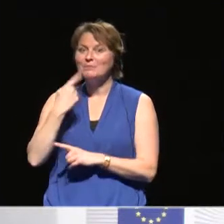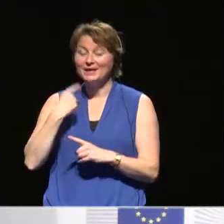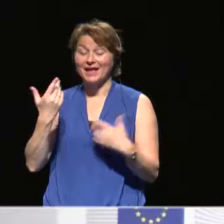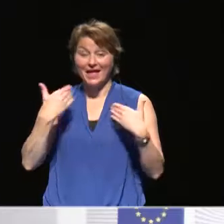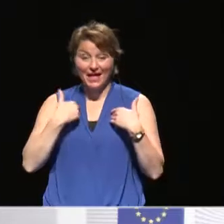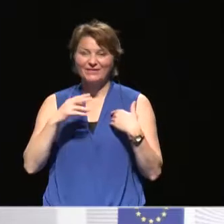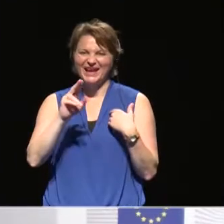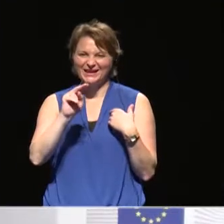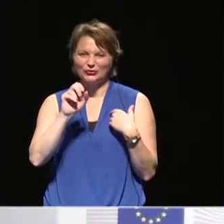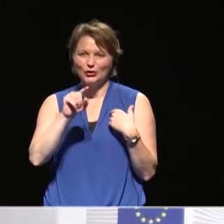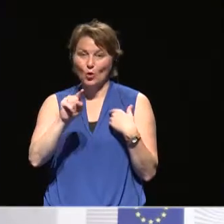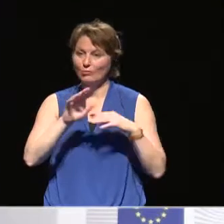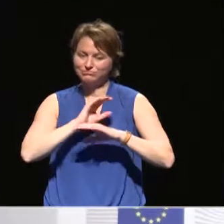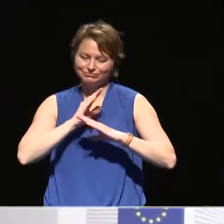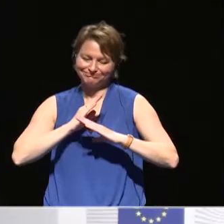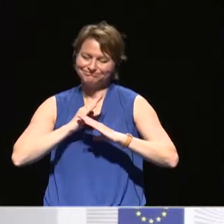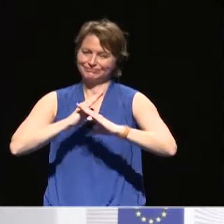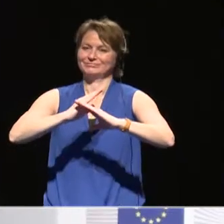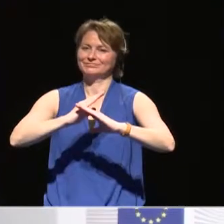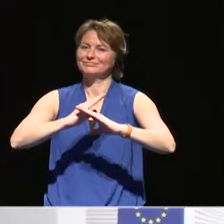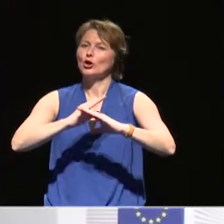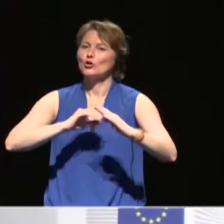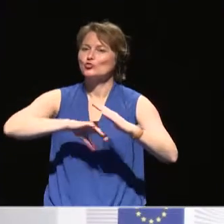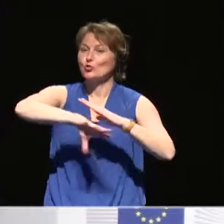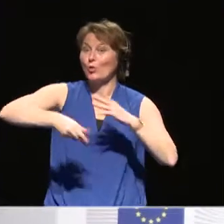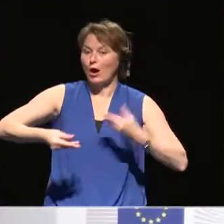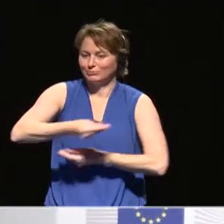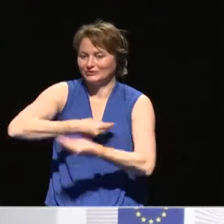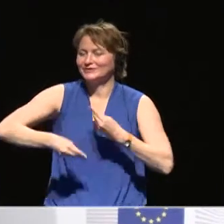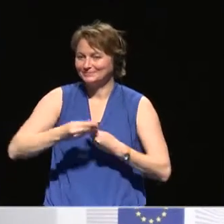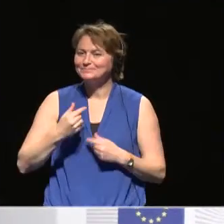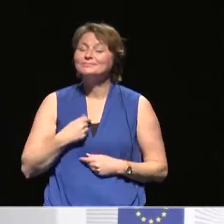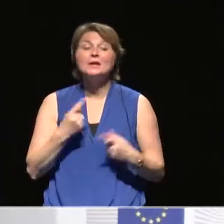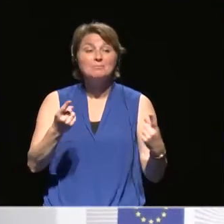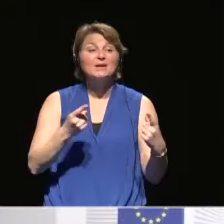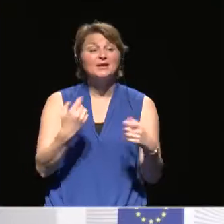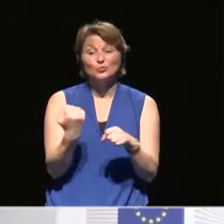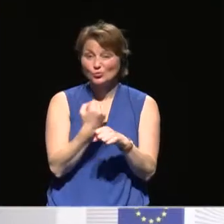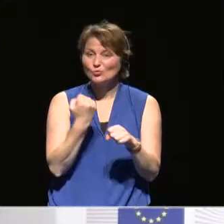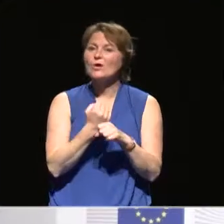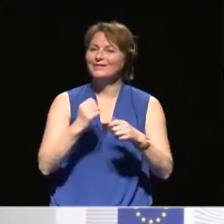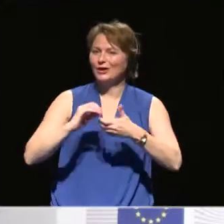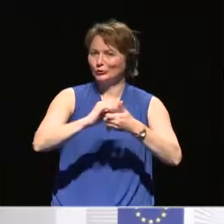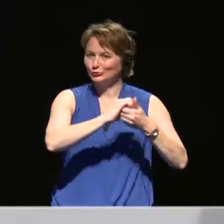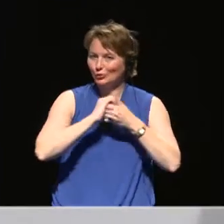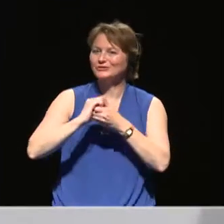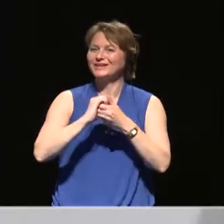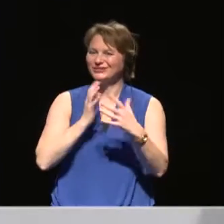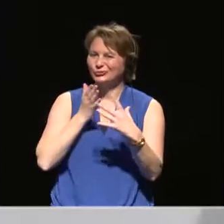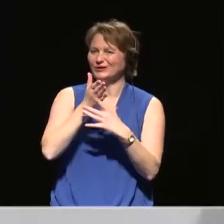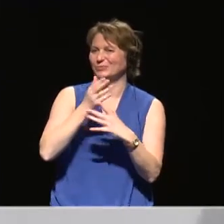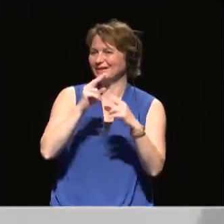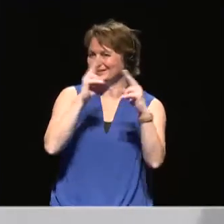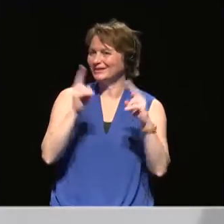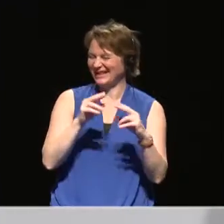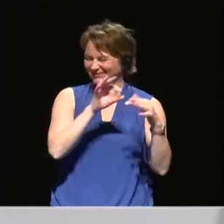NGO in my country. As mentioned, I work for Transparency Maldives, which is the national chapter for Transparency International